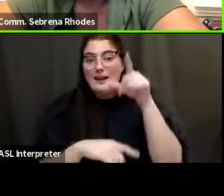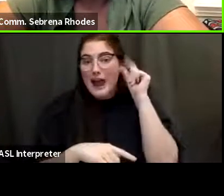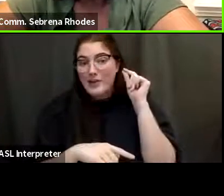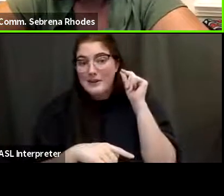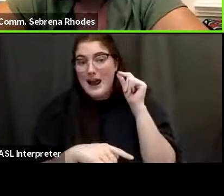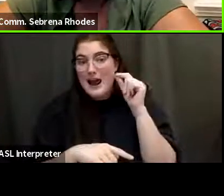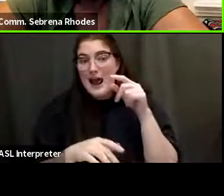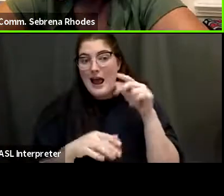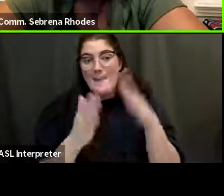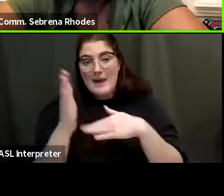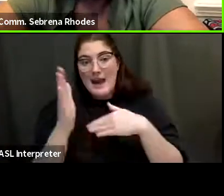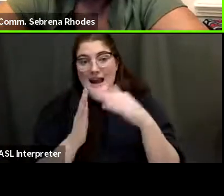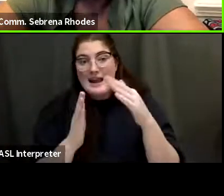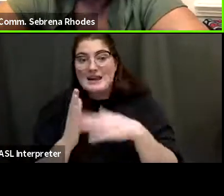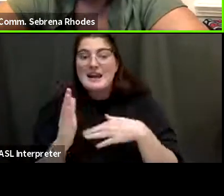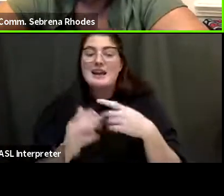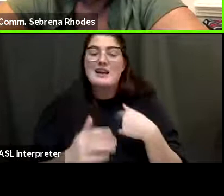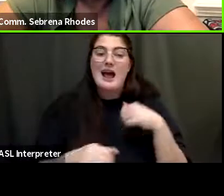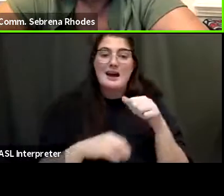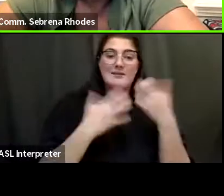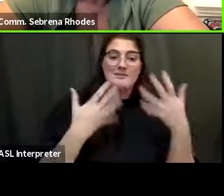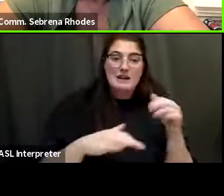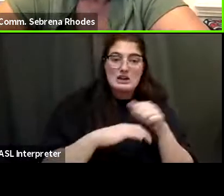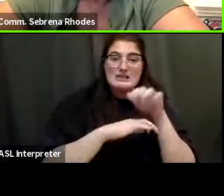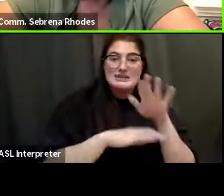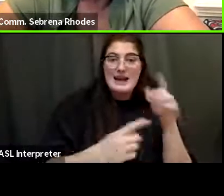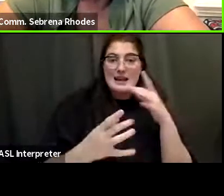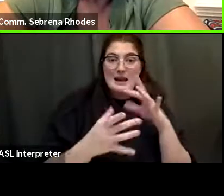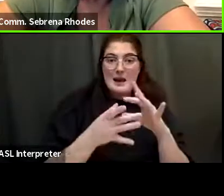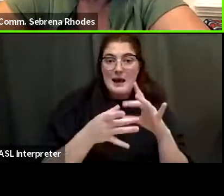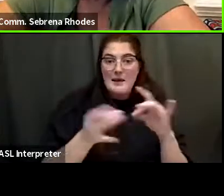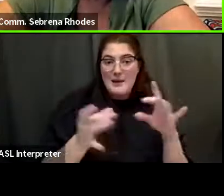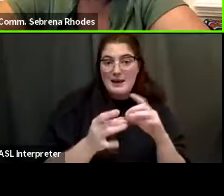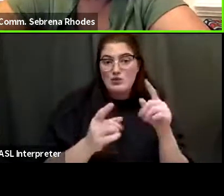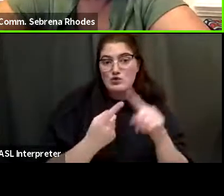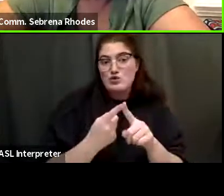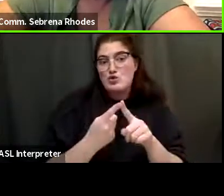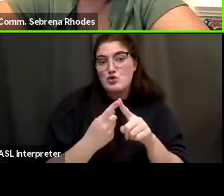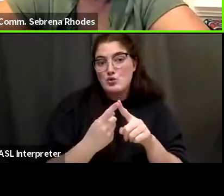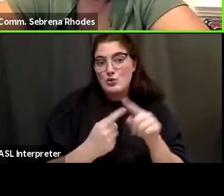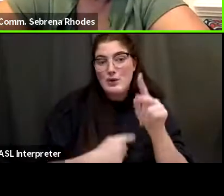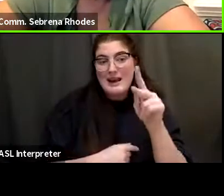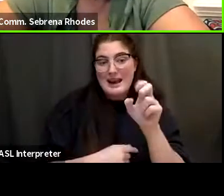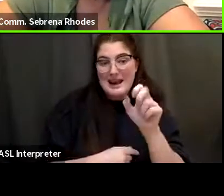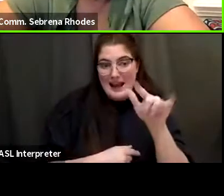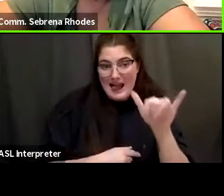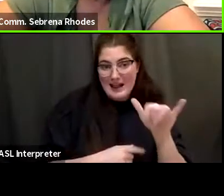I sent a message to Kelly about that. And